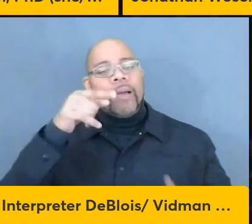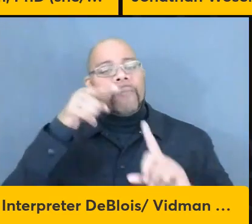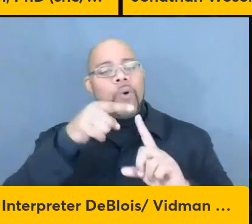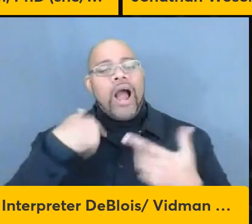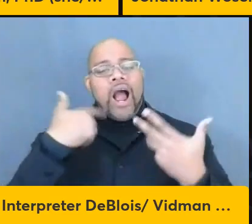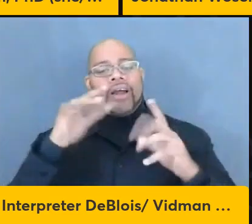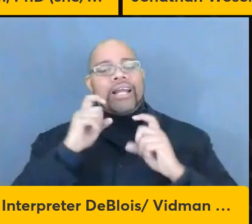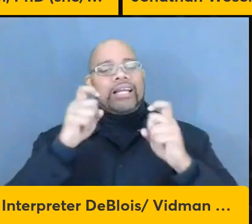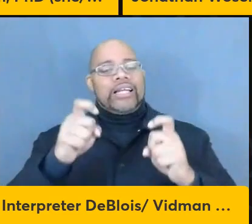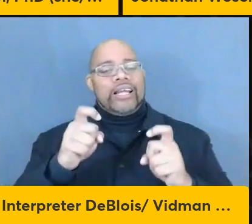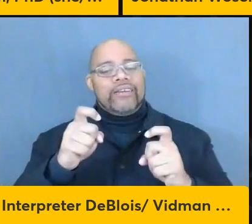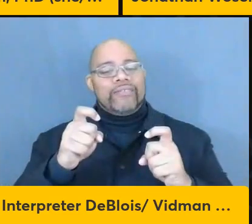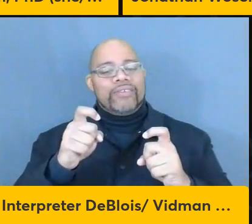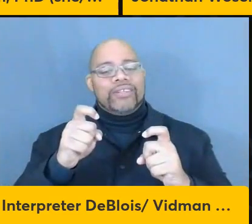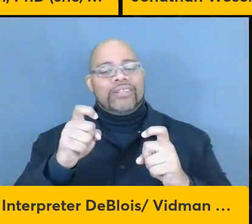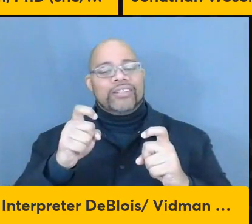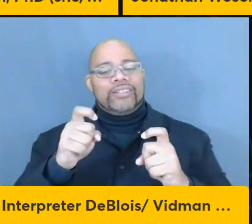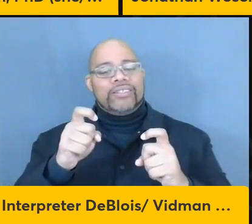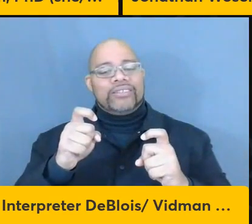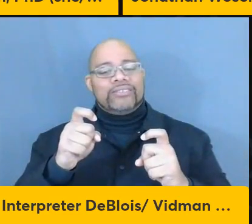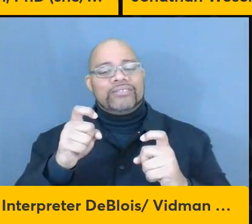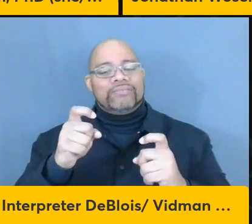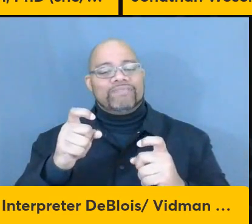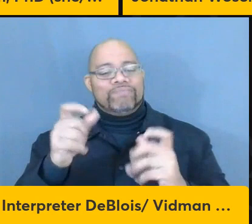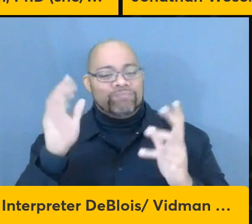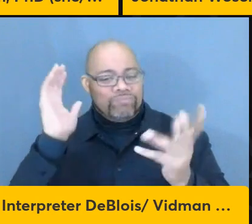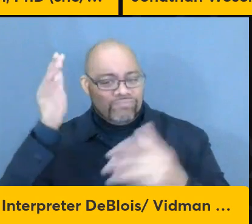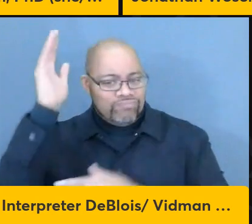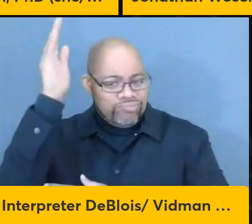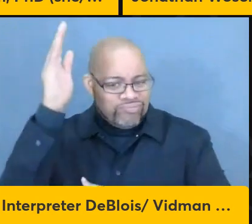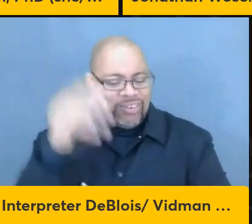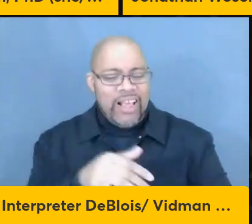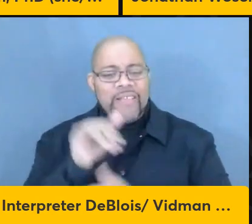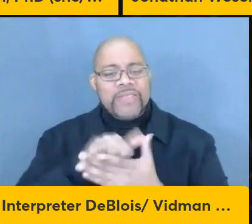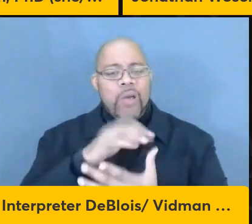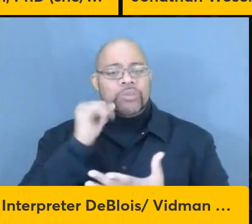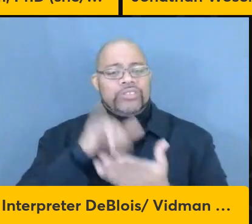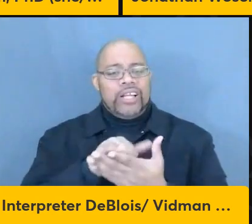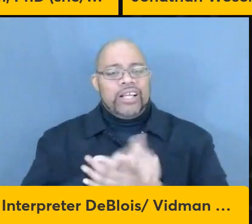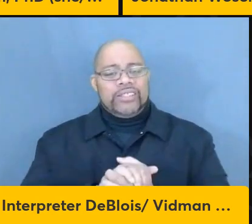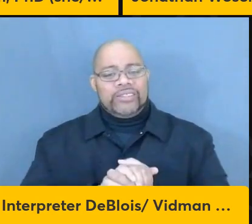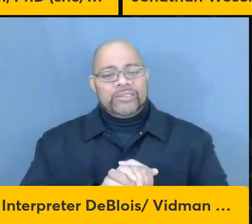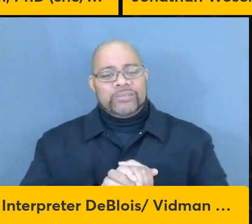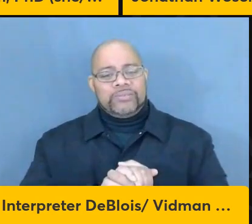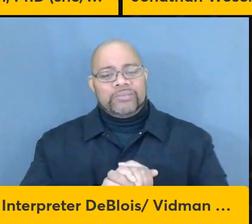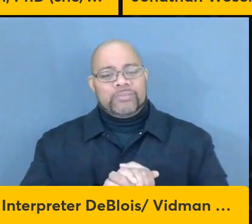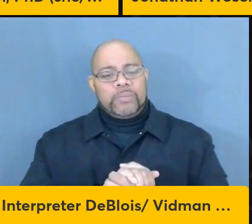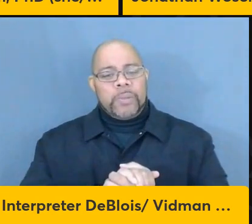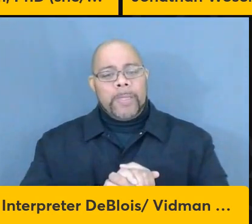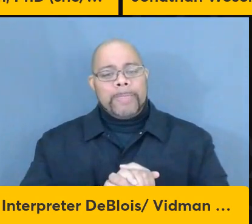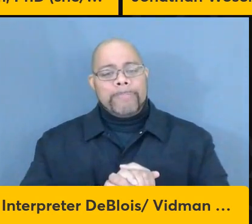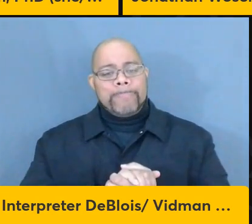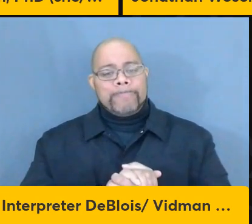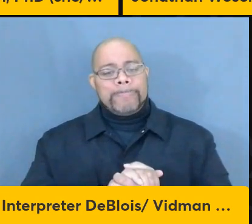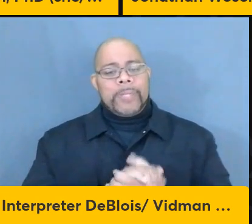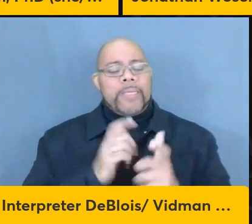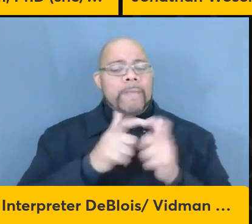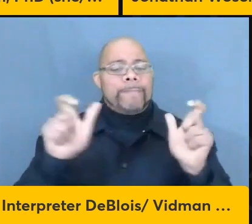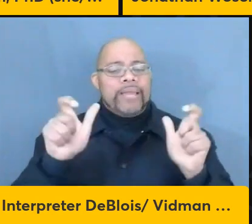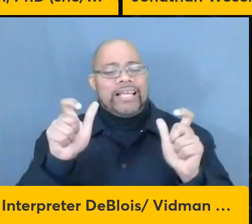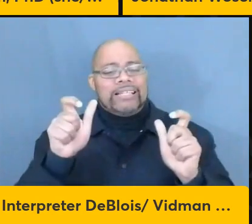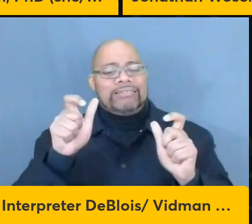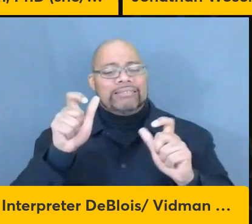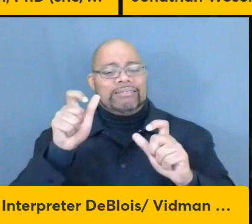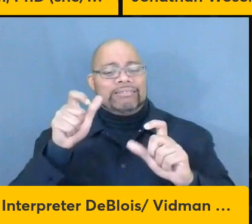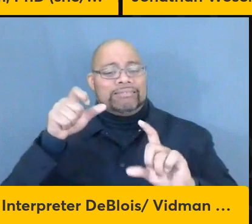I had given a TEDx Buffalo talk, and that was just that was, if there was this bigger signal I